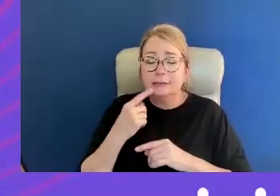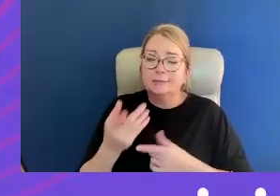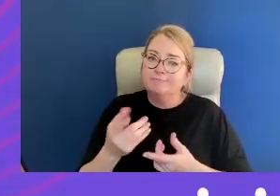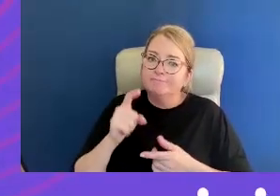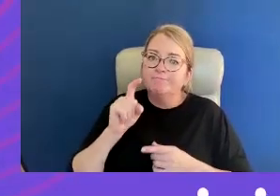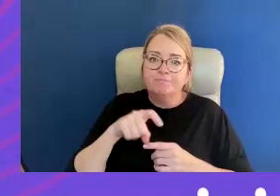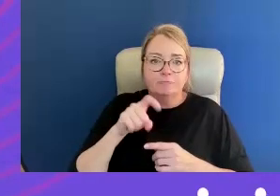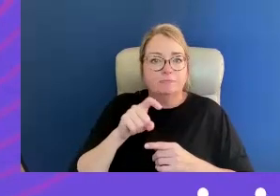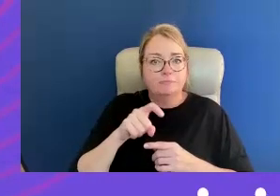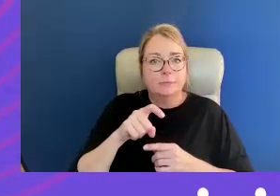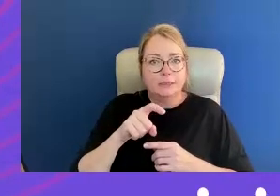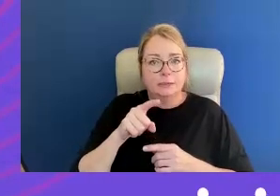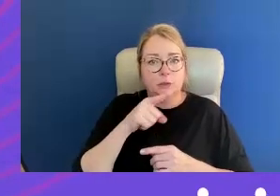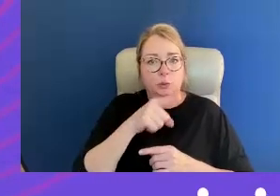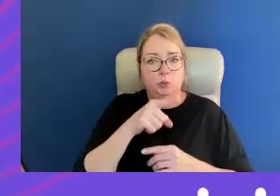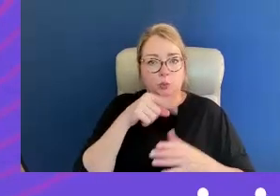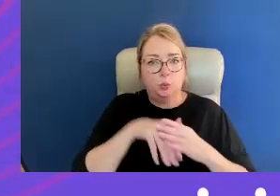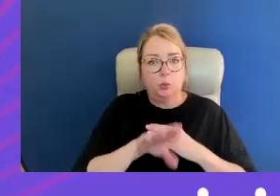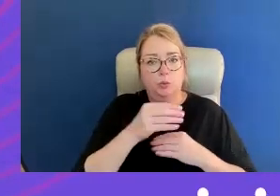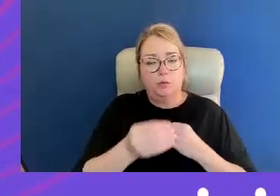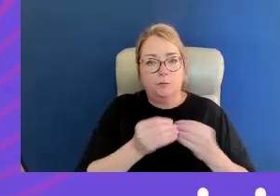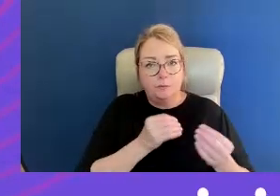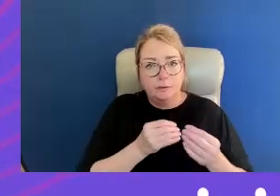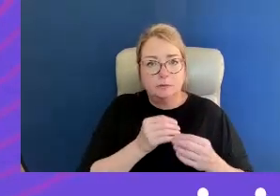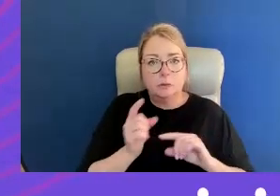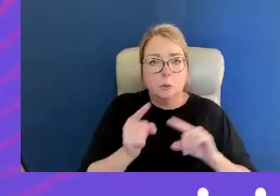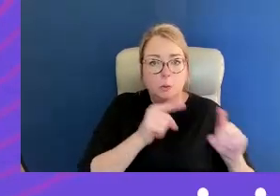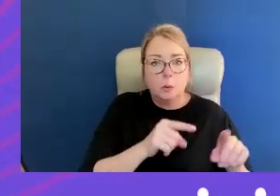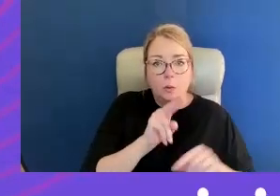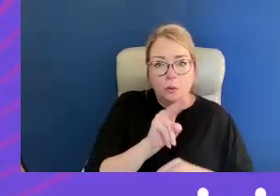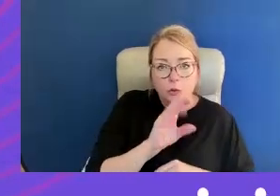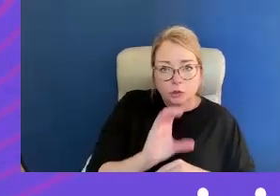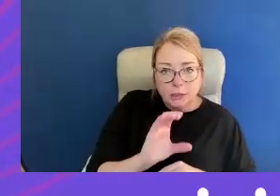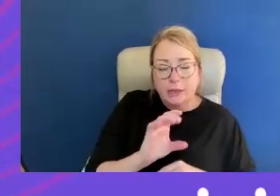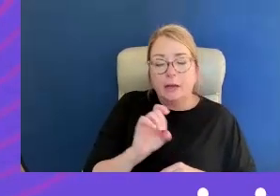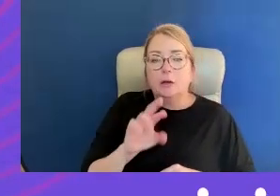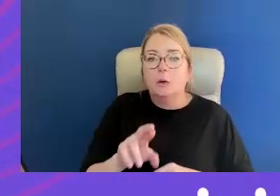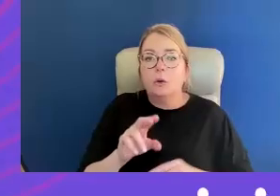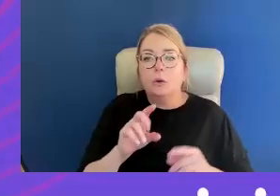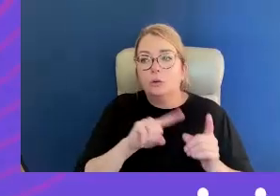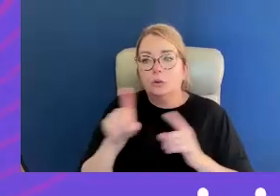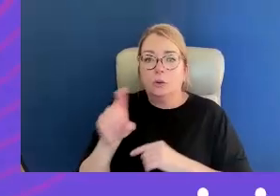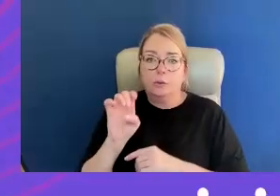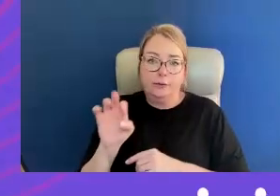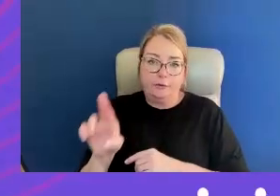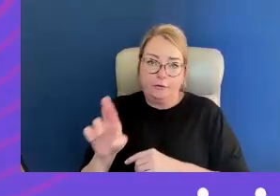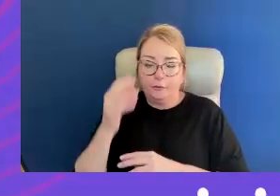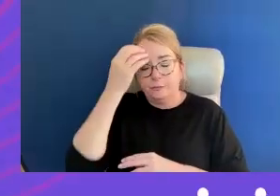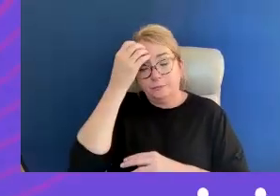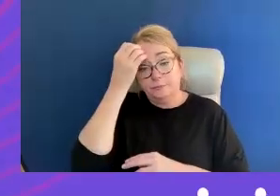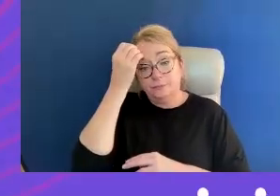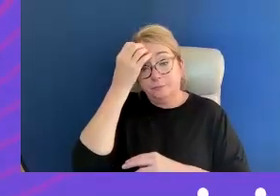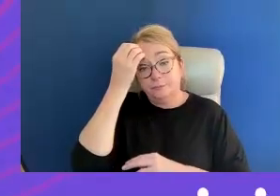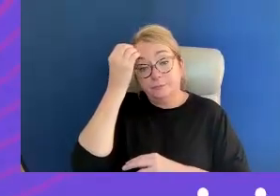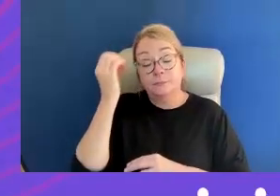appointment for you, or they can tell you to go to urgent care or let you know, hey, we're going to give that authorization so you can go to the ER. Again, if you email